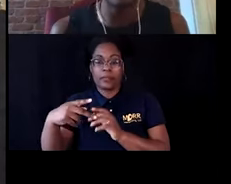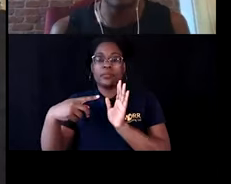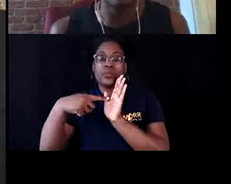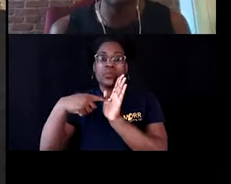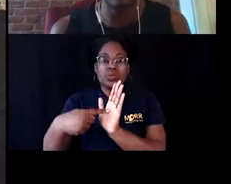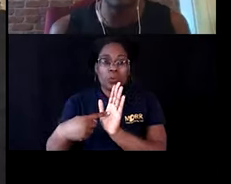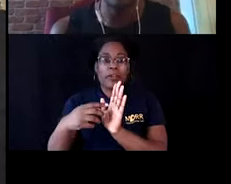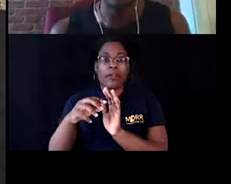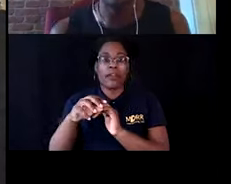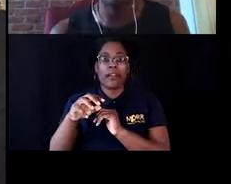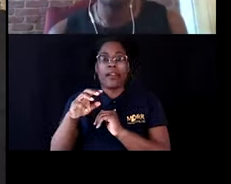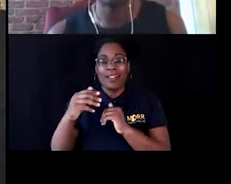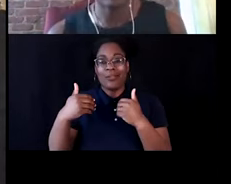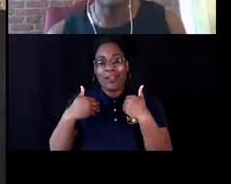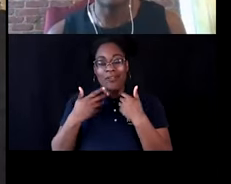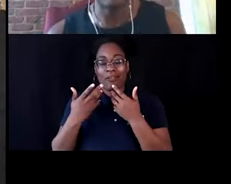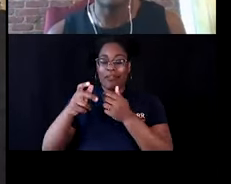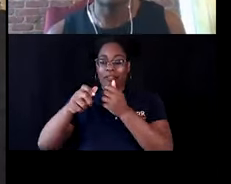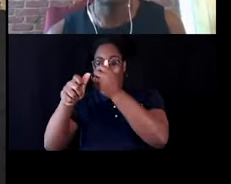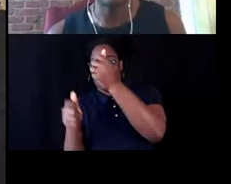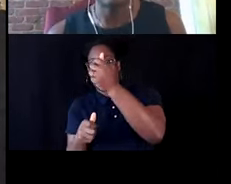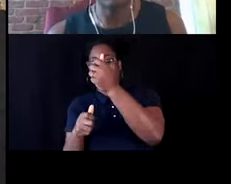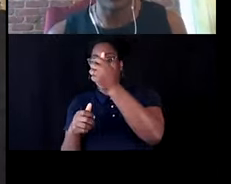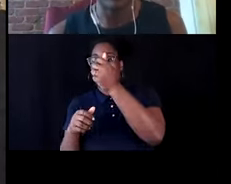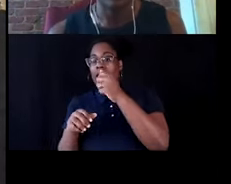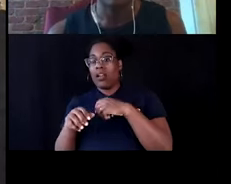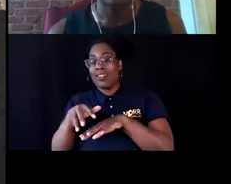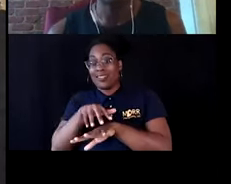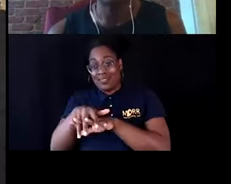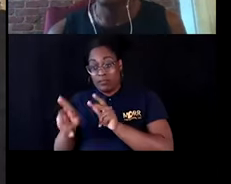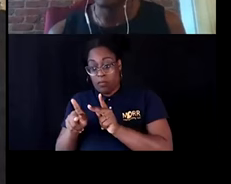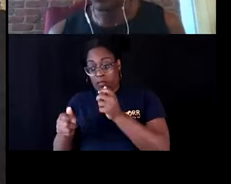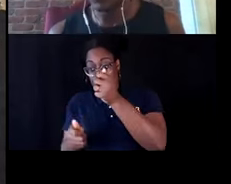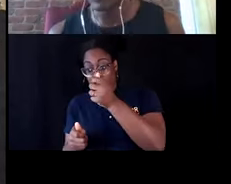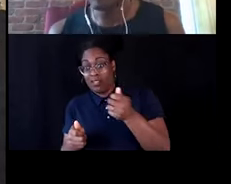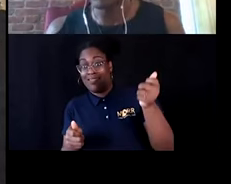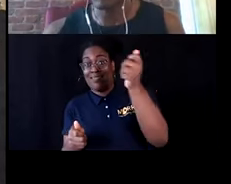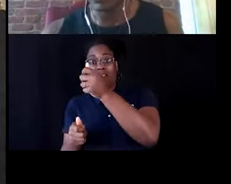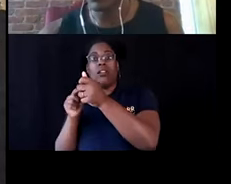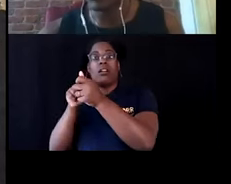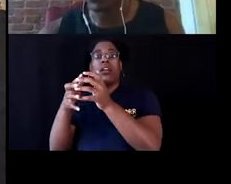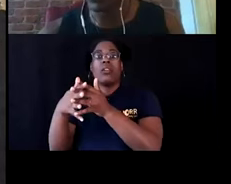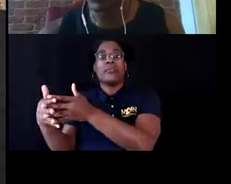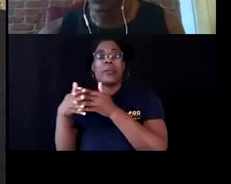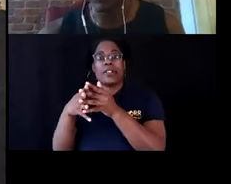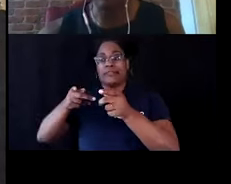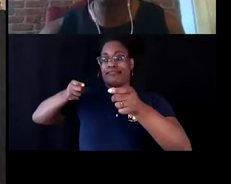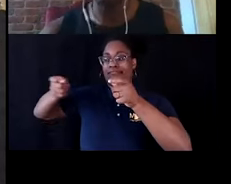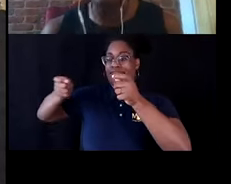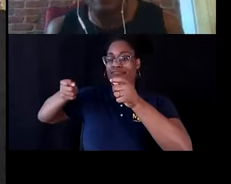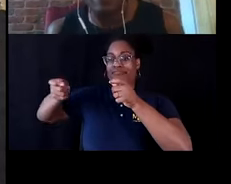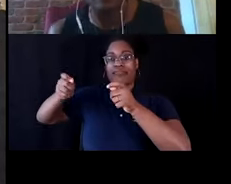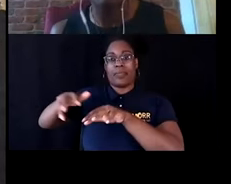the colonial occupation of the United States government. And so there are a couple of things, of course, that